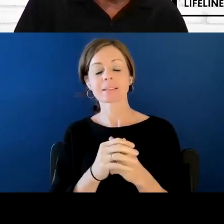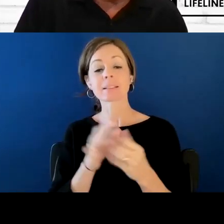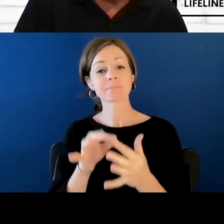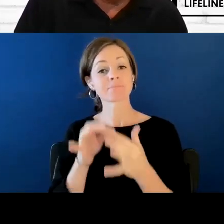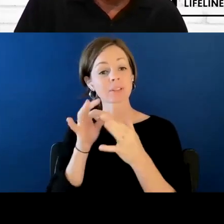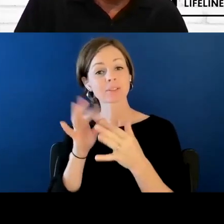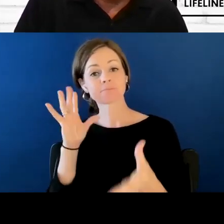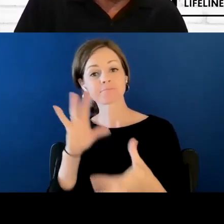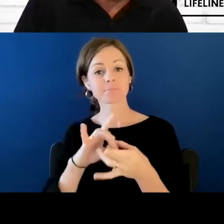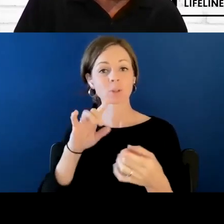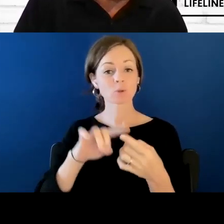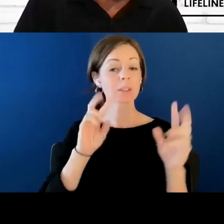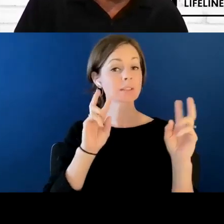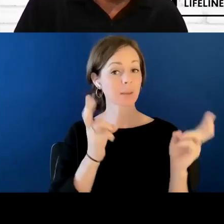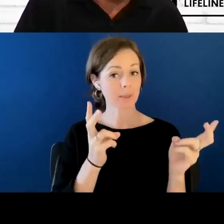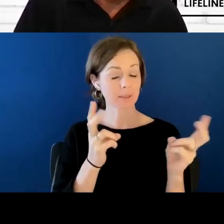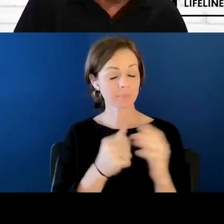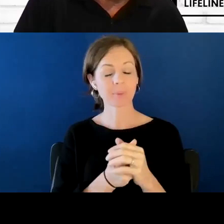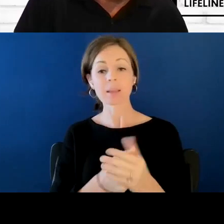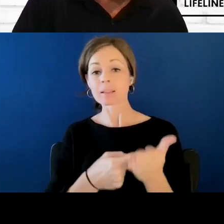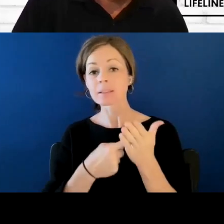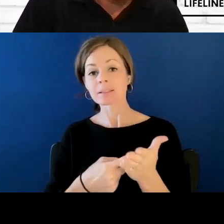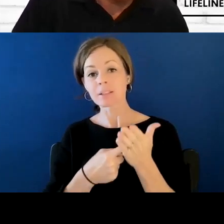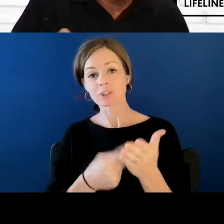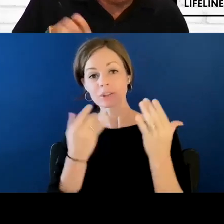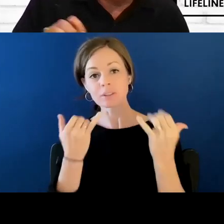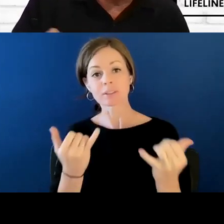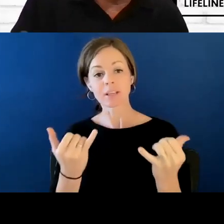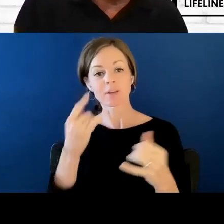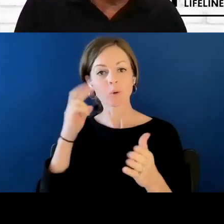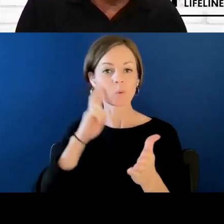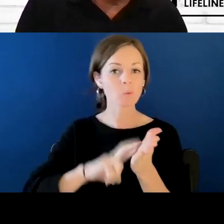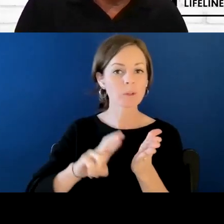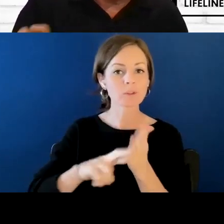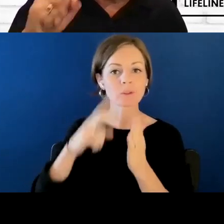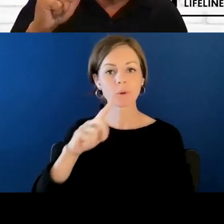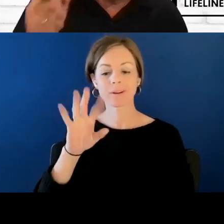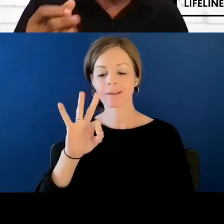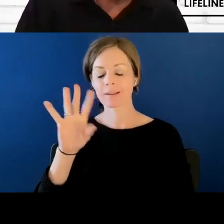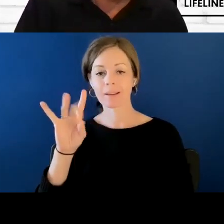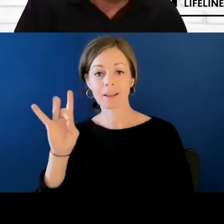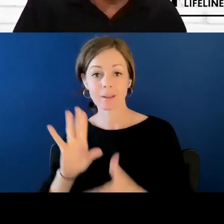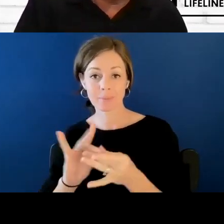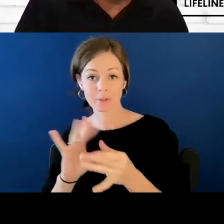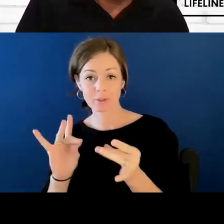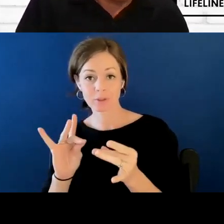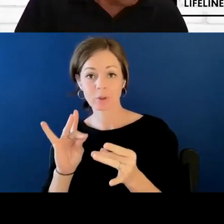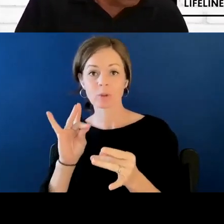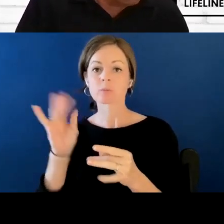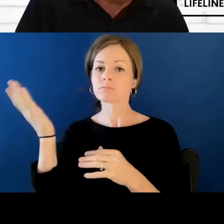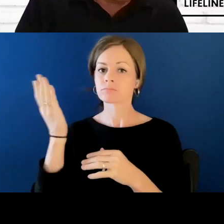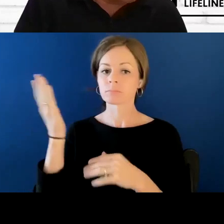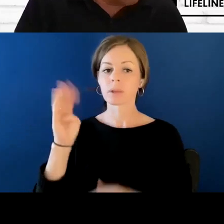pertaining to the topic, where there's going to be discussions of formative research for 988 messaging that's going to be given to us by Elizabeth